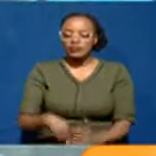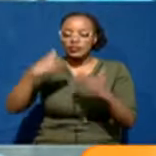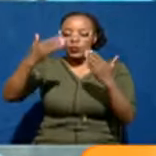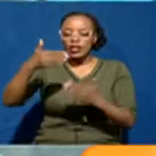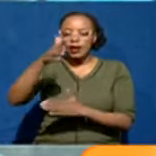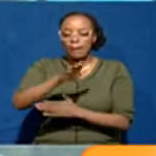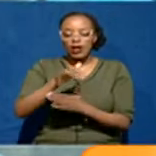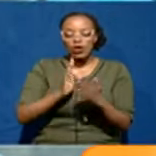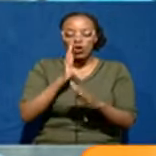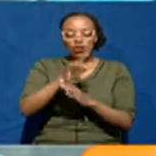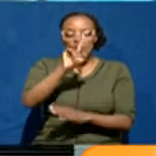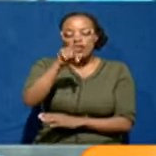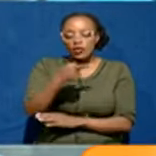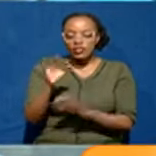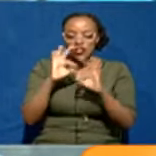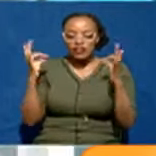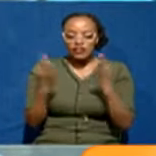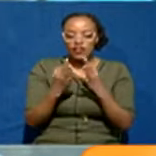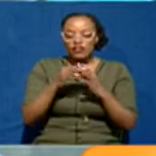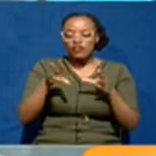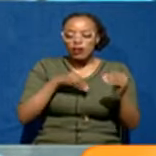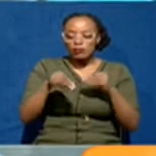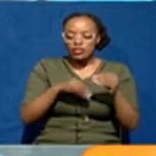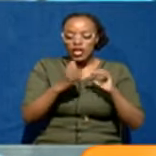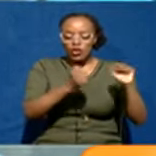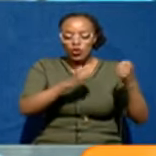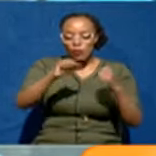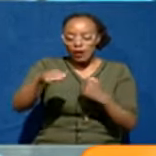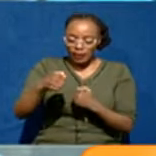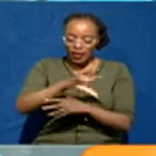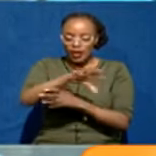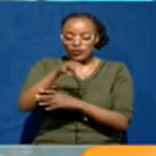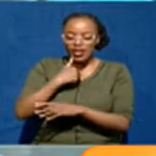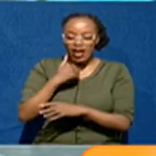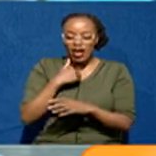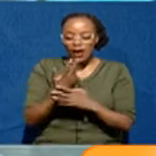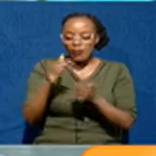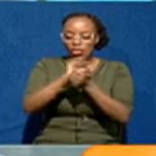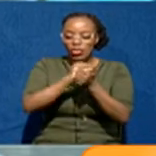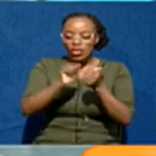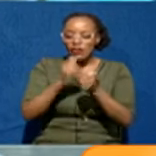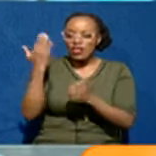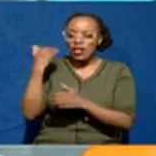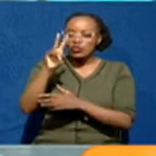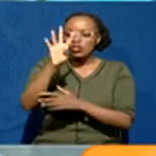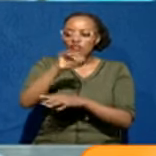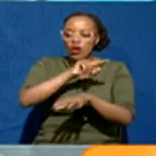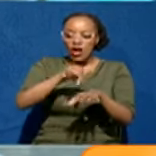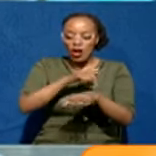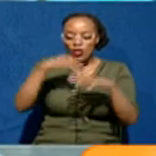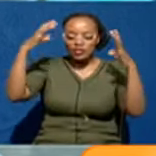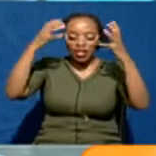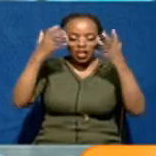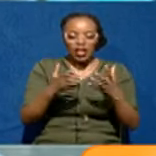Welcome back. More than 1,000 households in Busia, Kirinyaga and Homa Bay counties have been displaced by floods in the last 24 hours as heavy